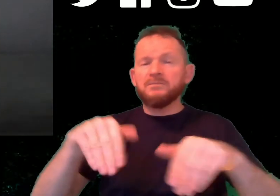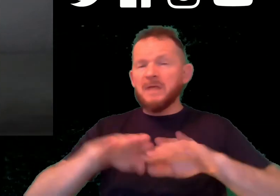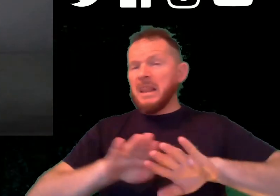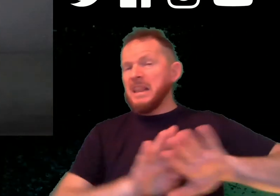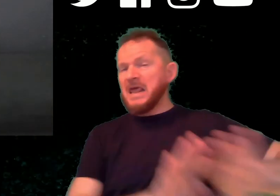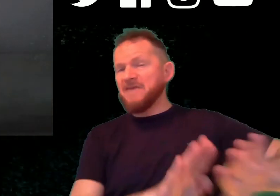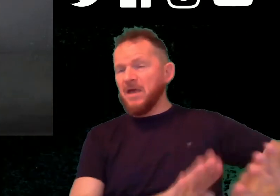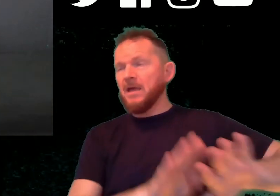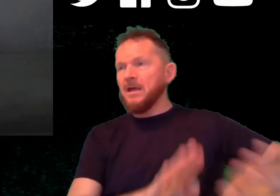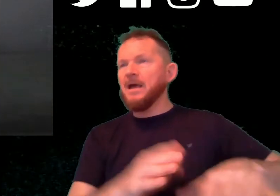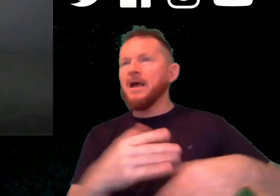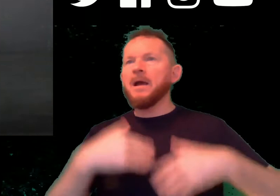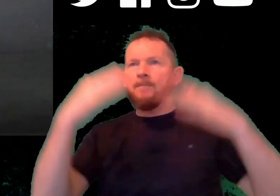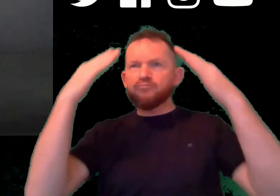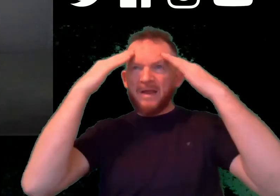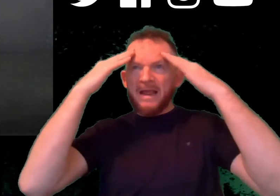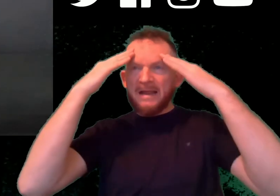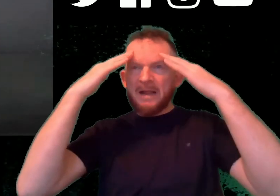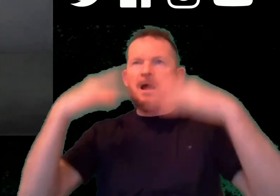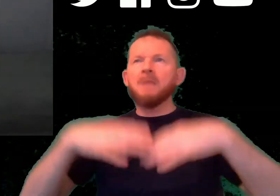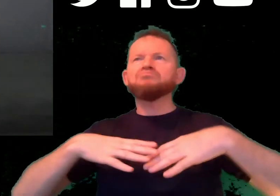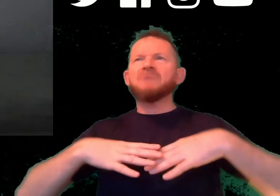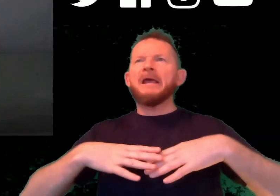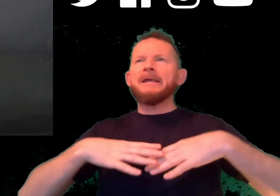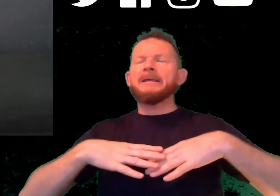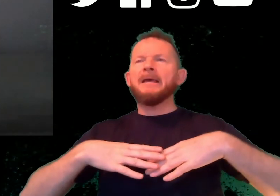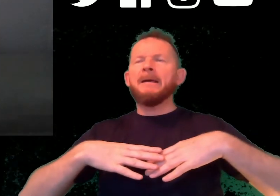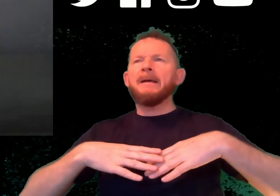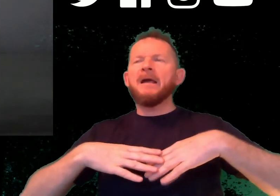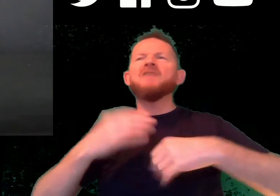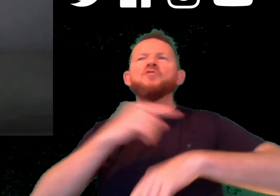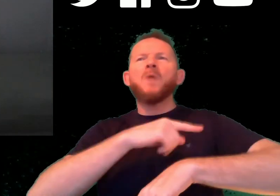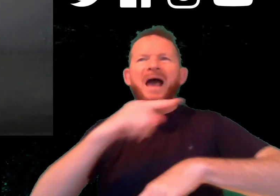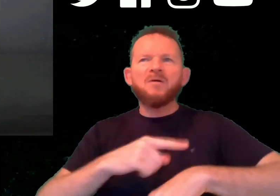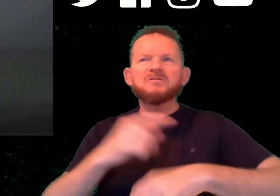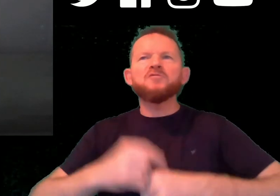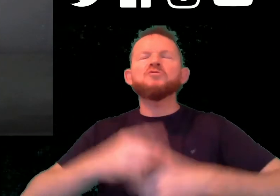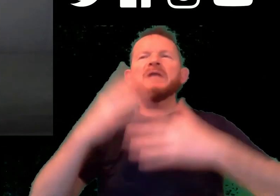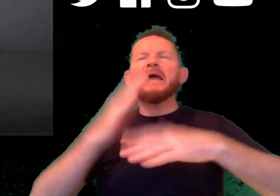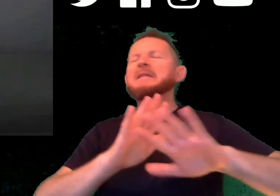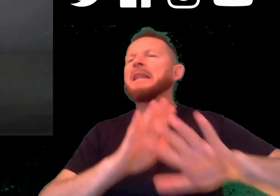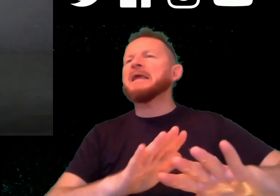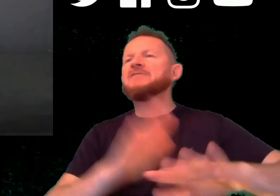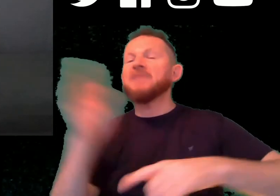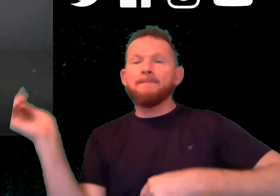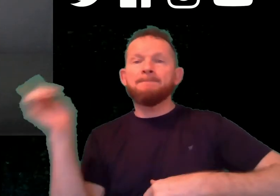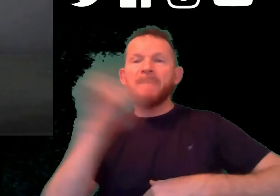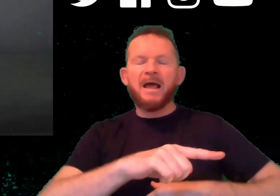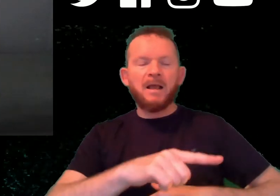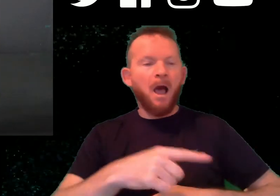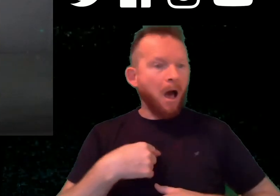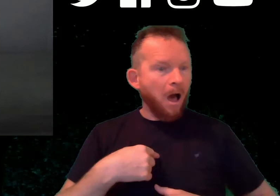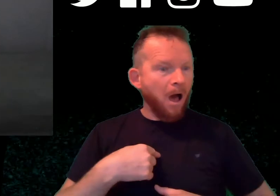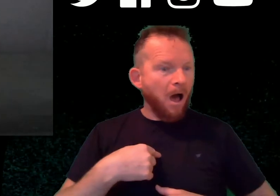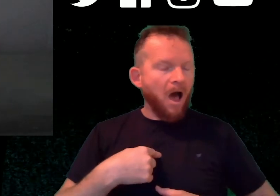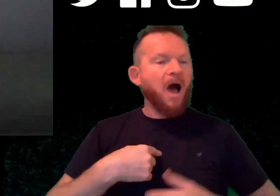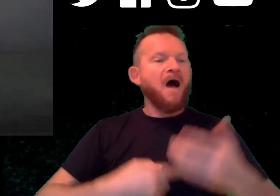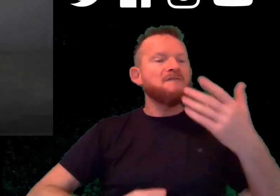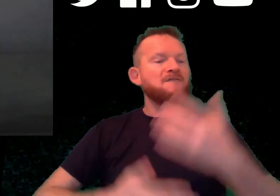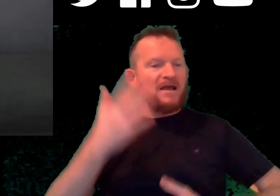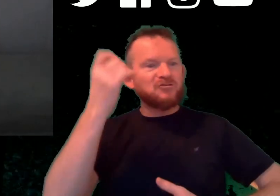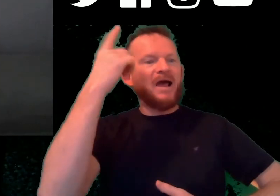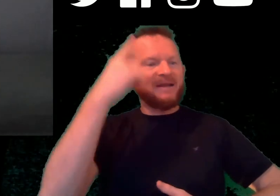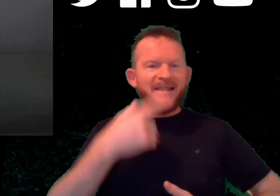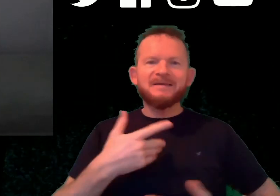completely sometimes and give my brain a bit of a break and then come back to it in a few hours or a few days, and that was really useful in trying to get over that